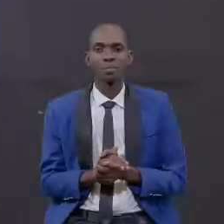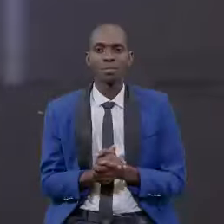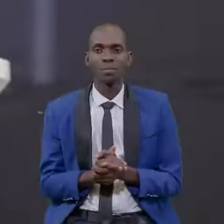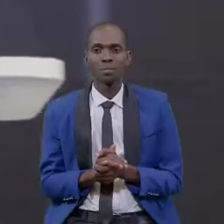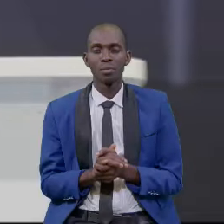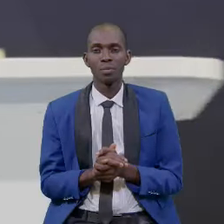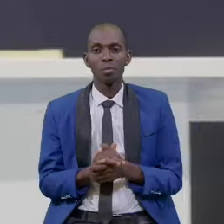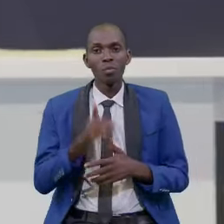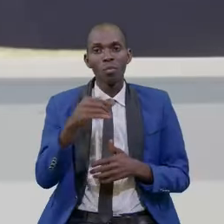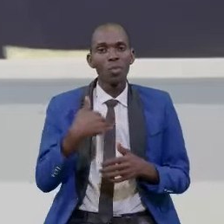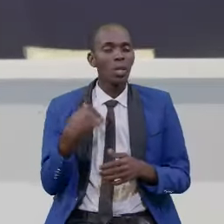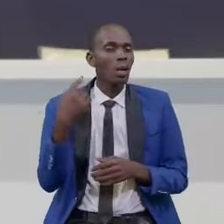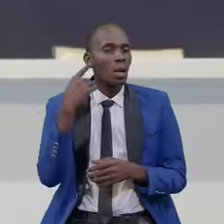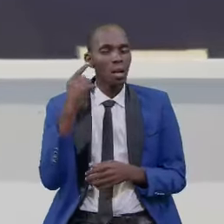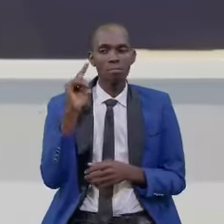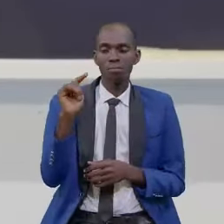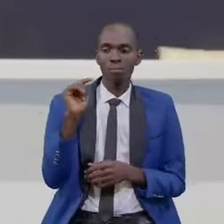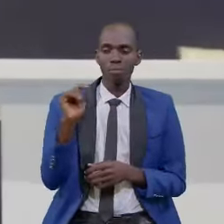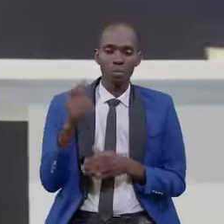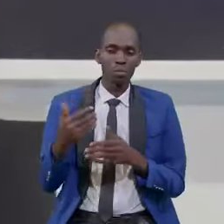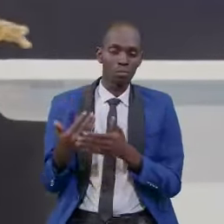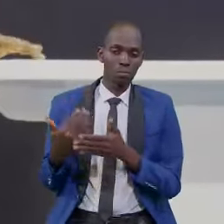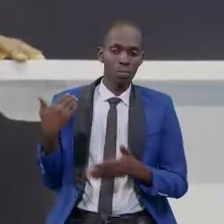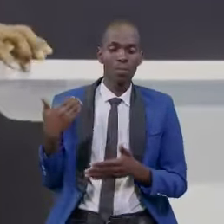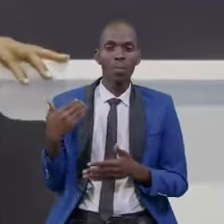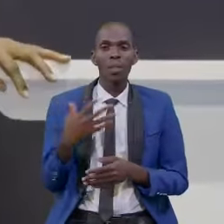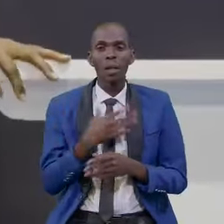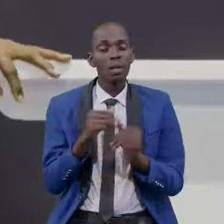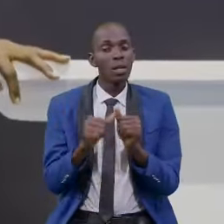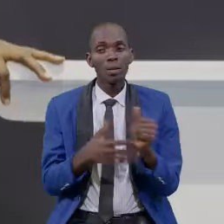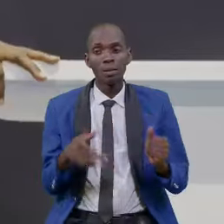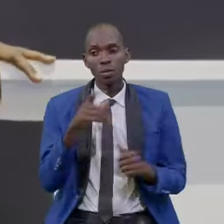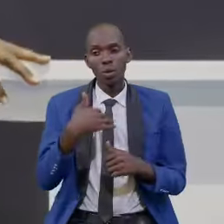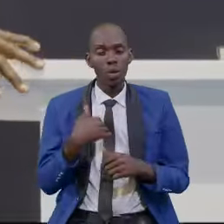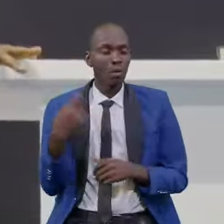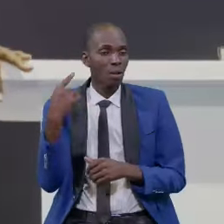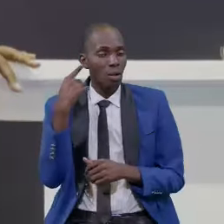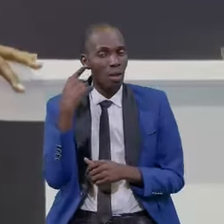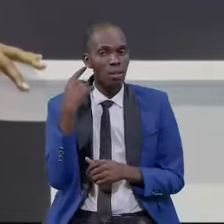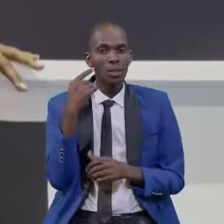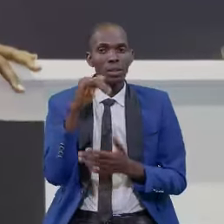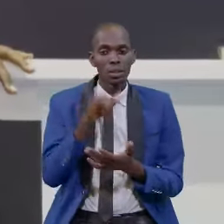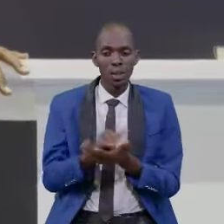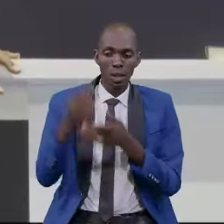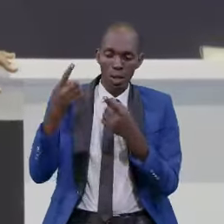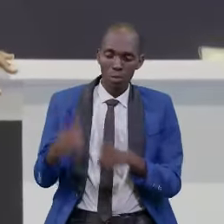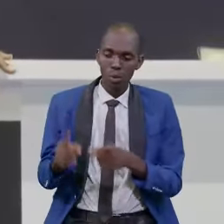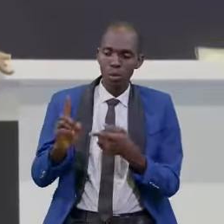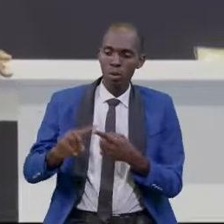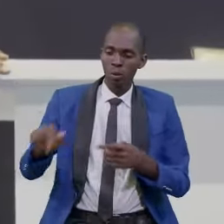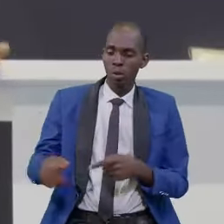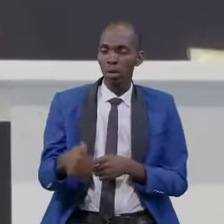You've heard testimonies already. And everything you've heard that happened to other